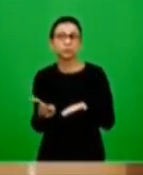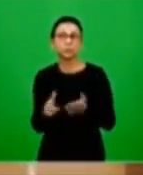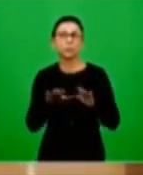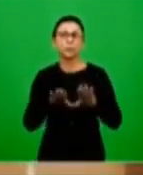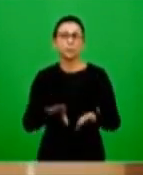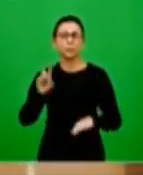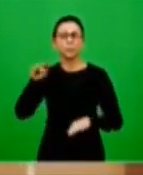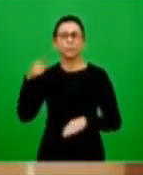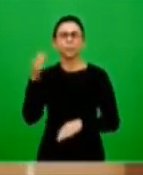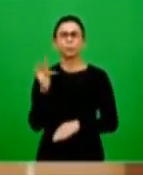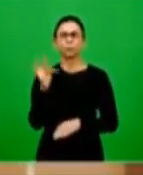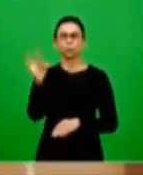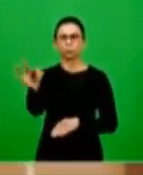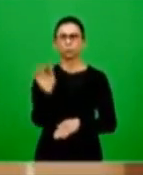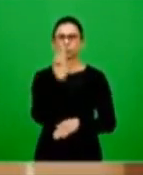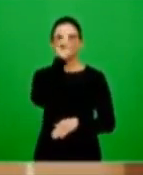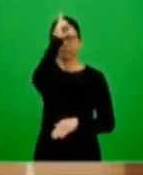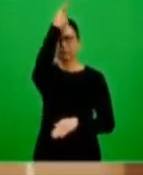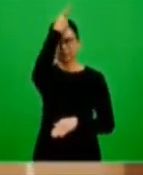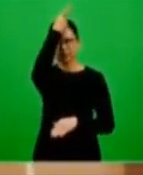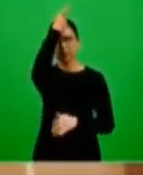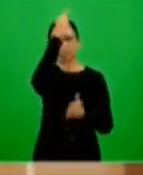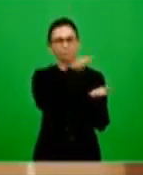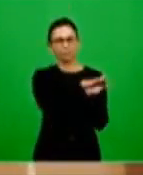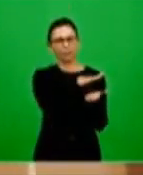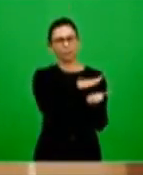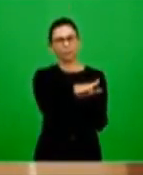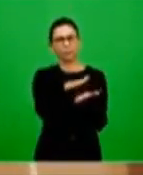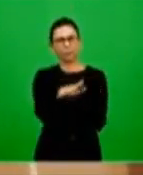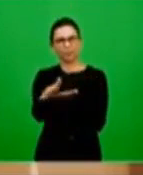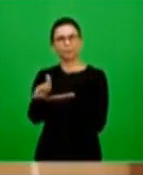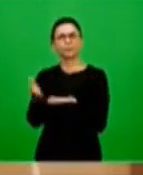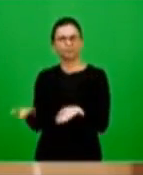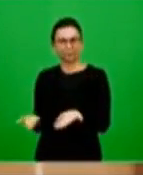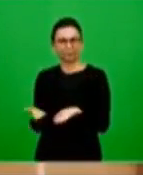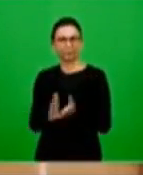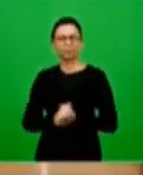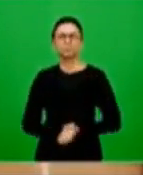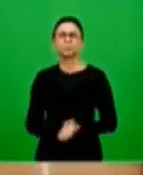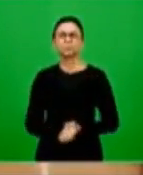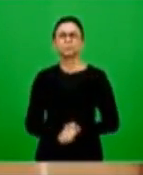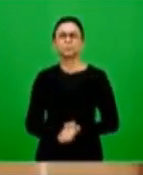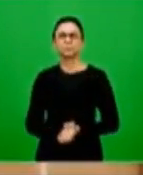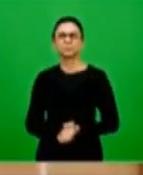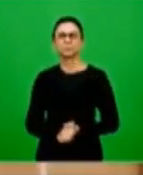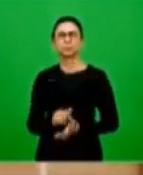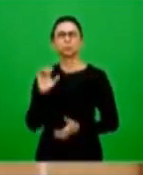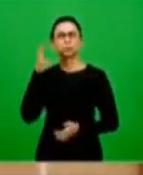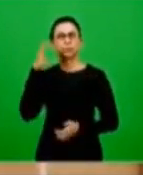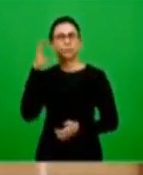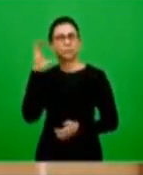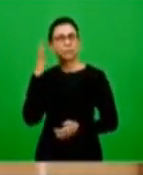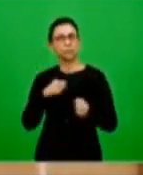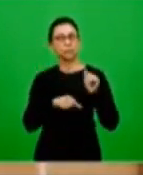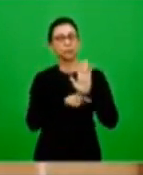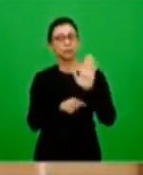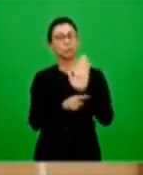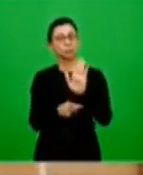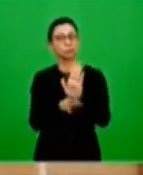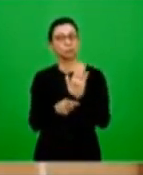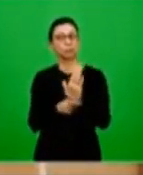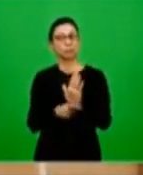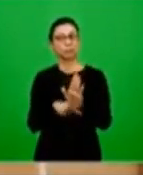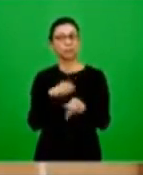But by the time of Martin Luther, the science had been developed, the modern